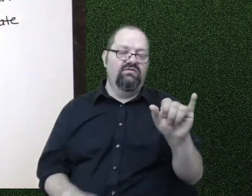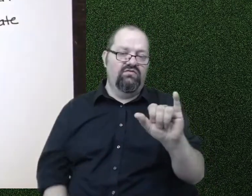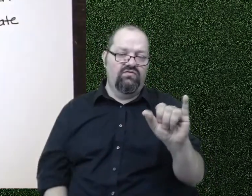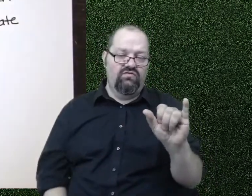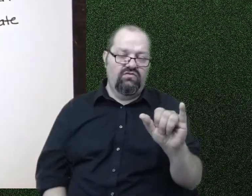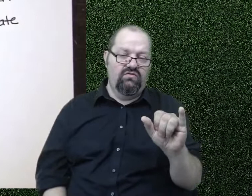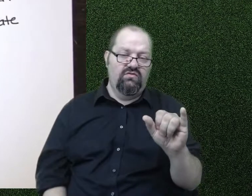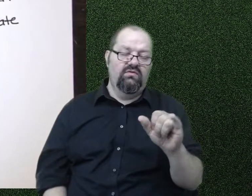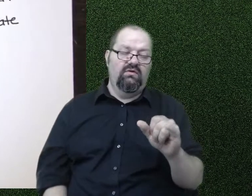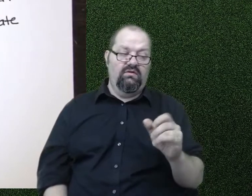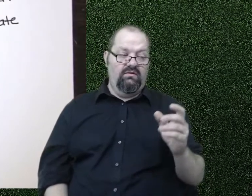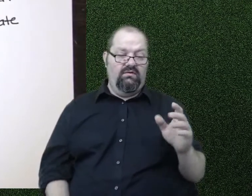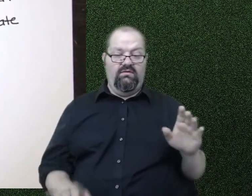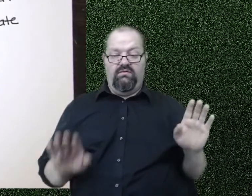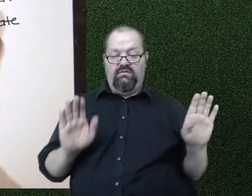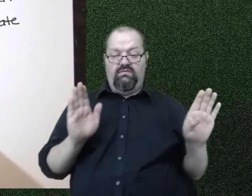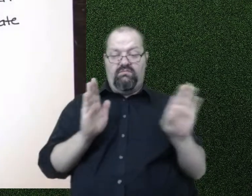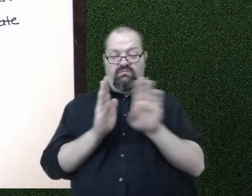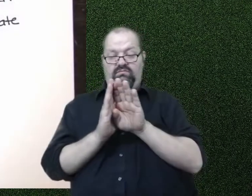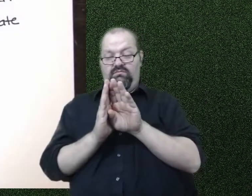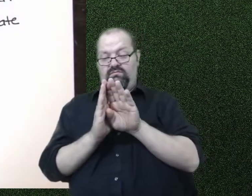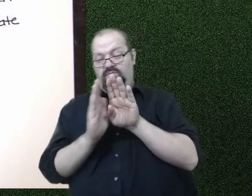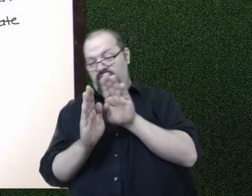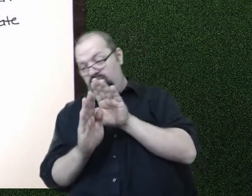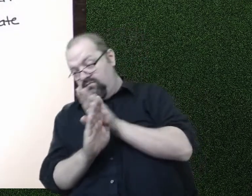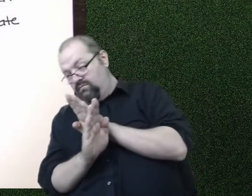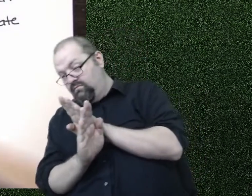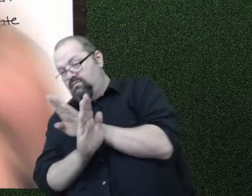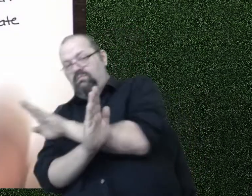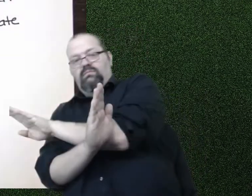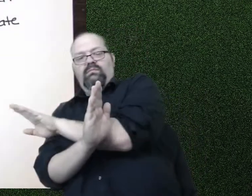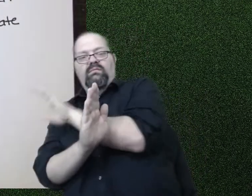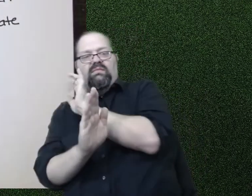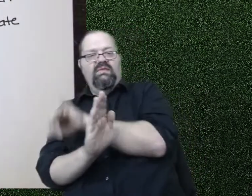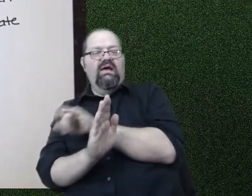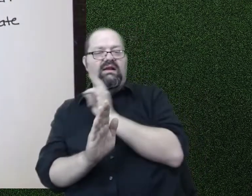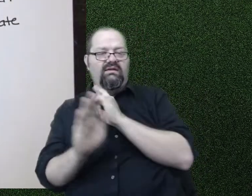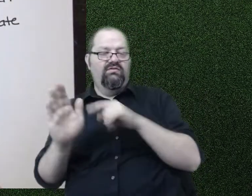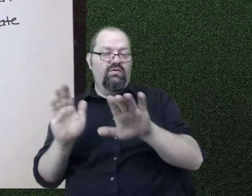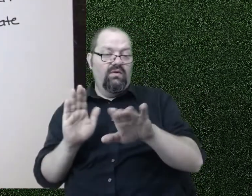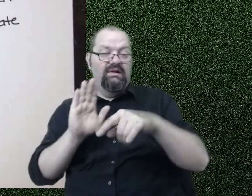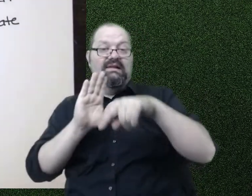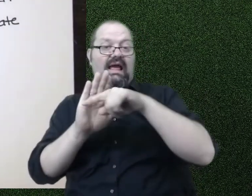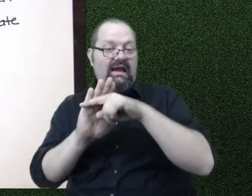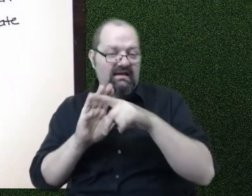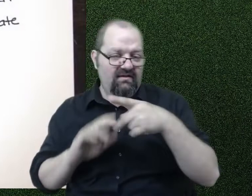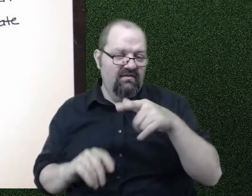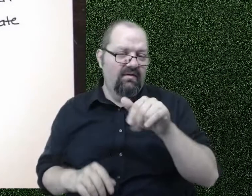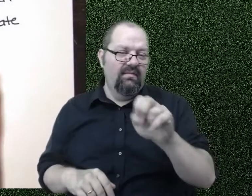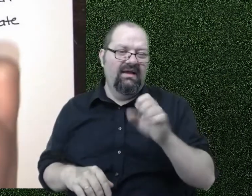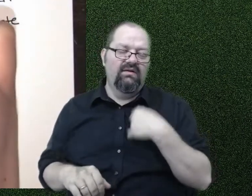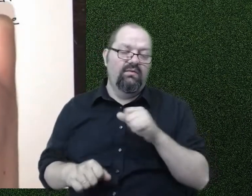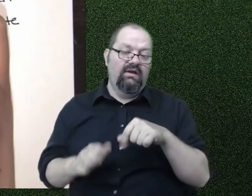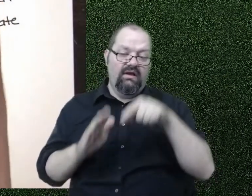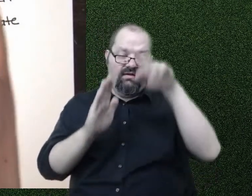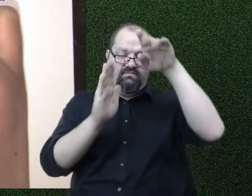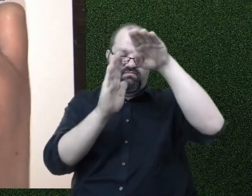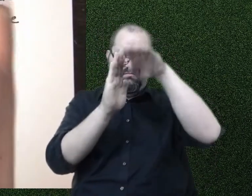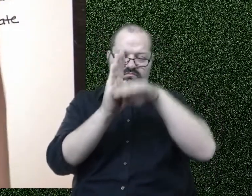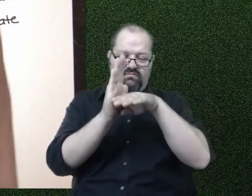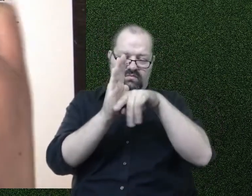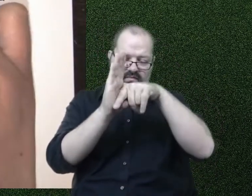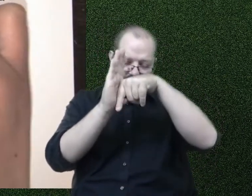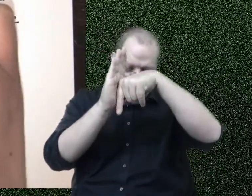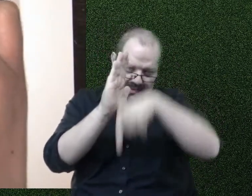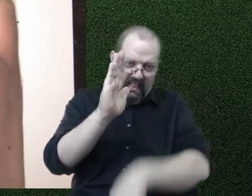and a negative y-axis back here, and a negative z-axis down here. We can go below this. We can go